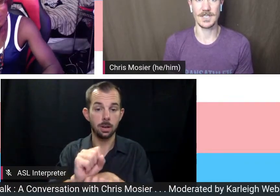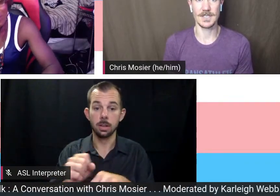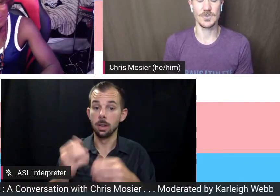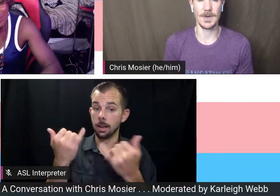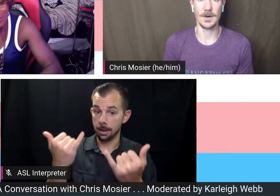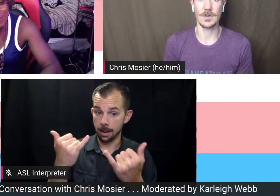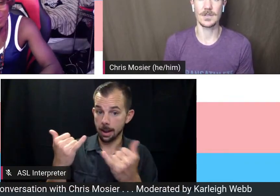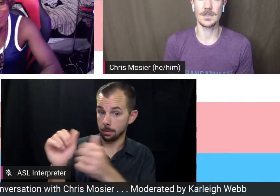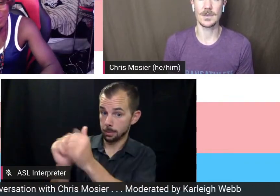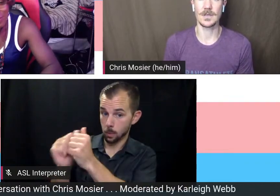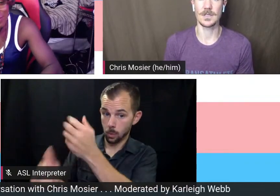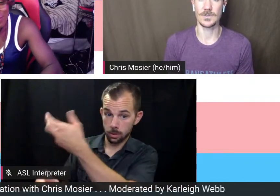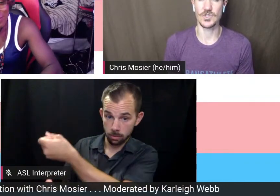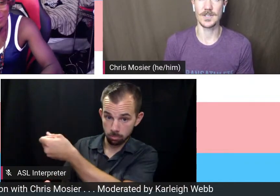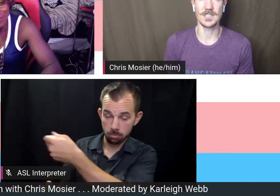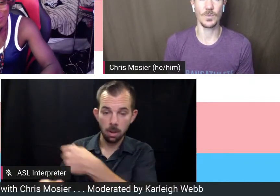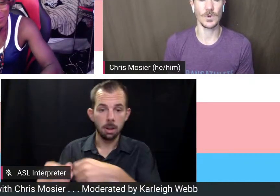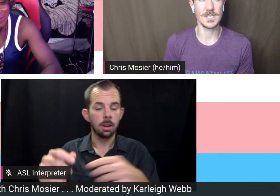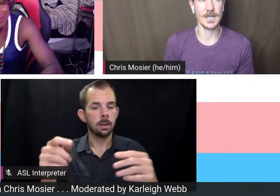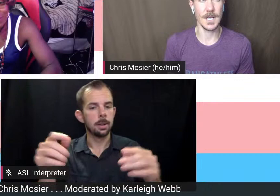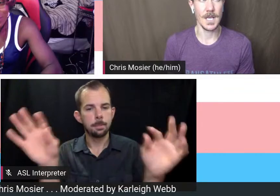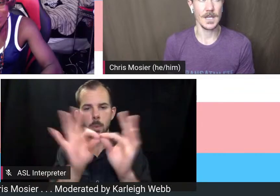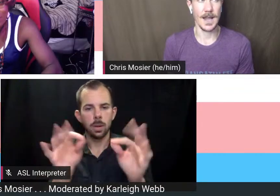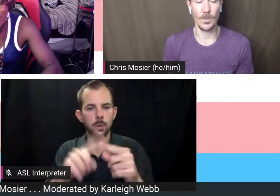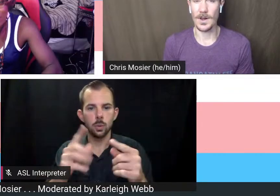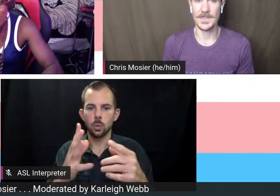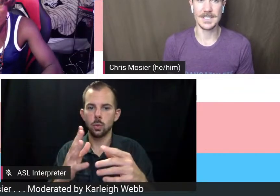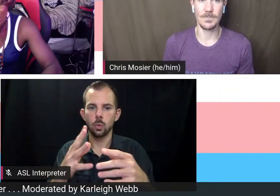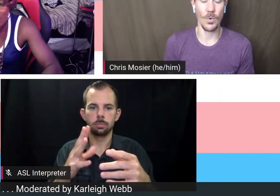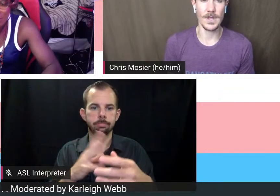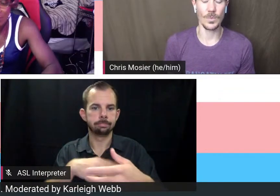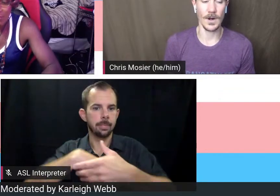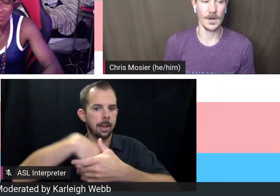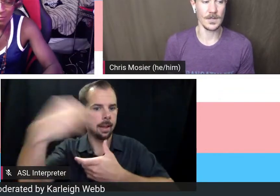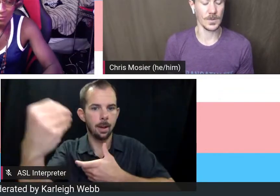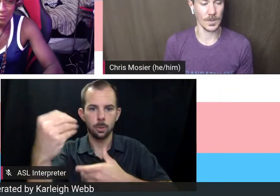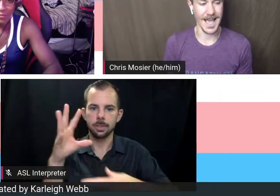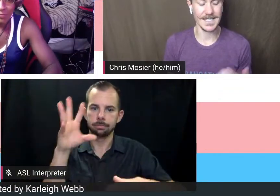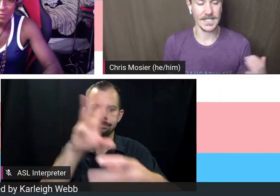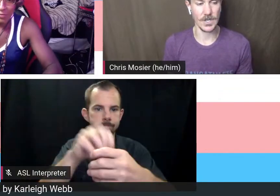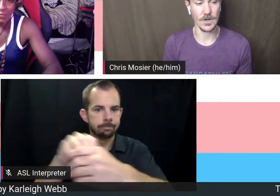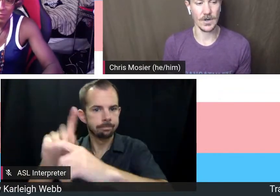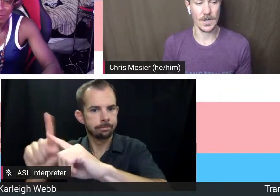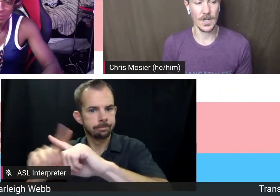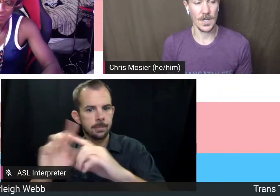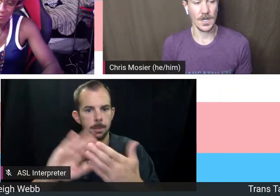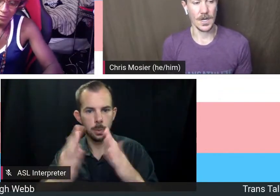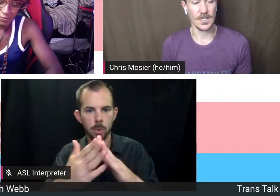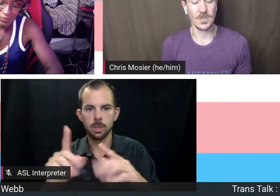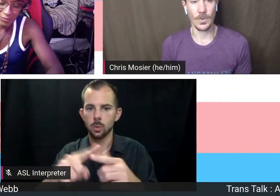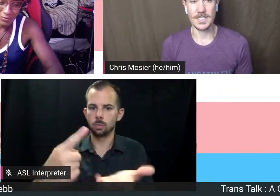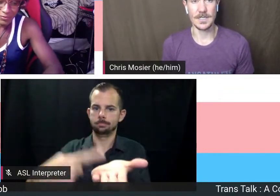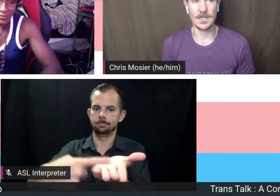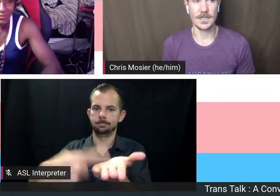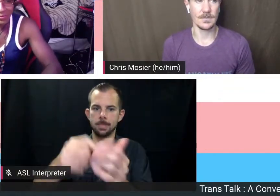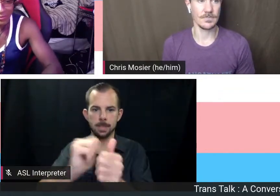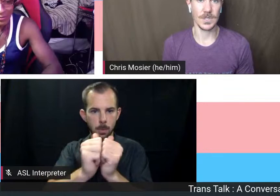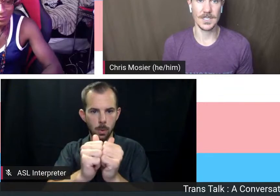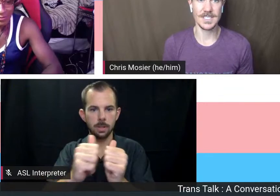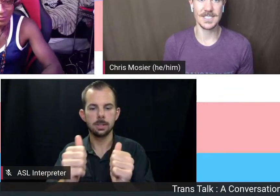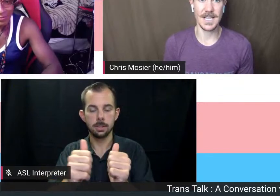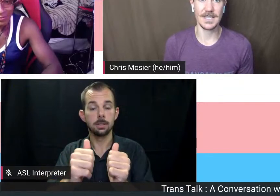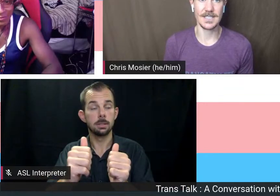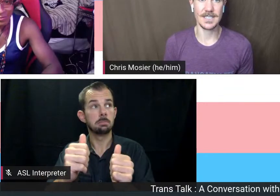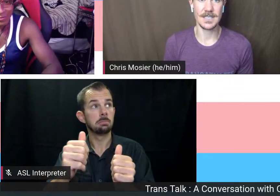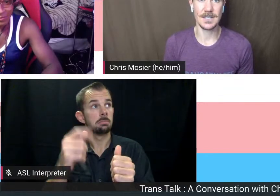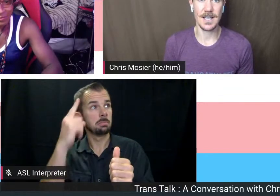sharing the message about inclusion in sports. And now we're at this point where, last year, 20